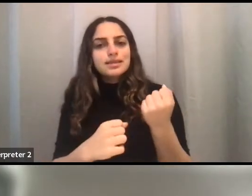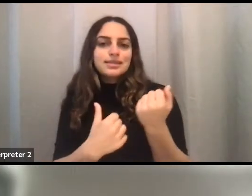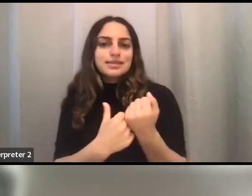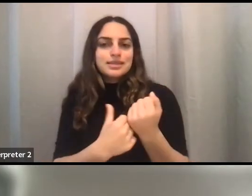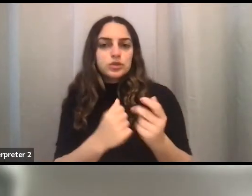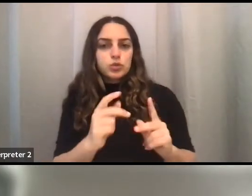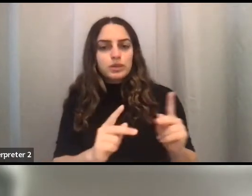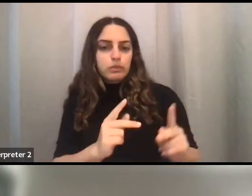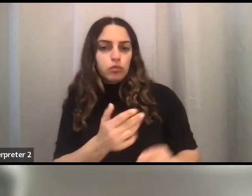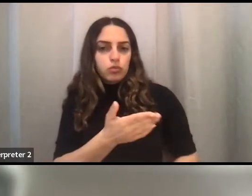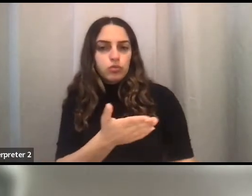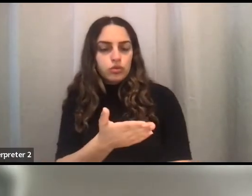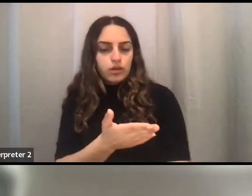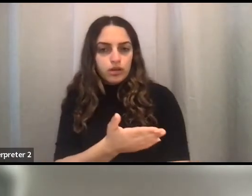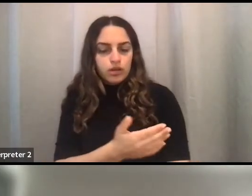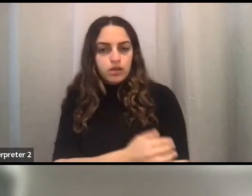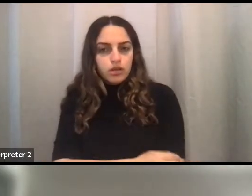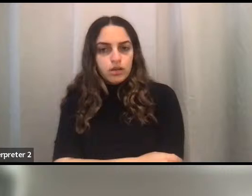end